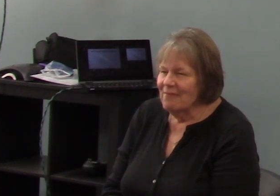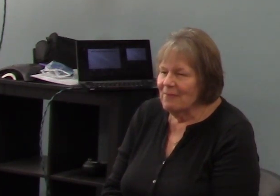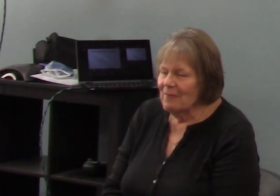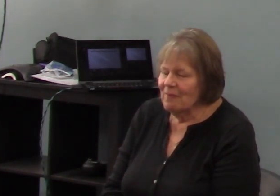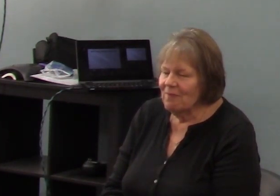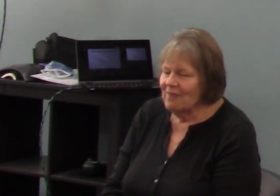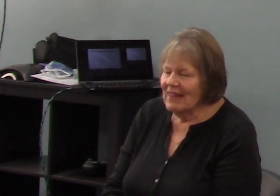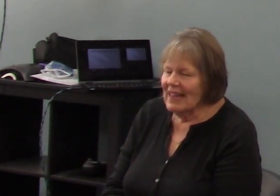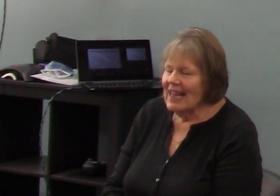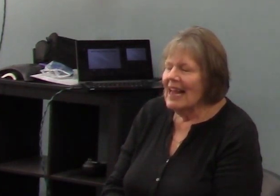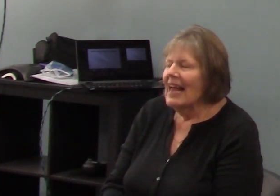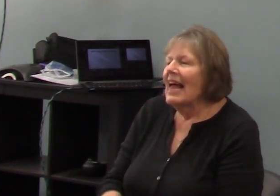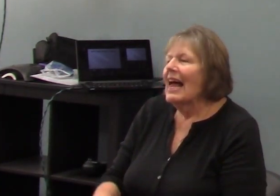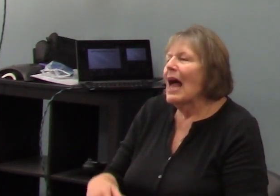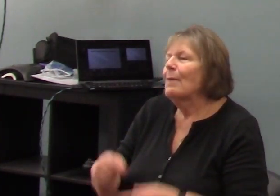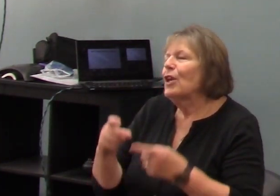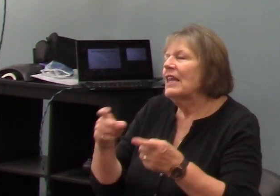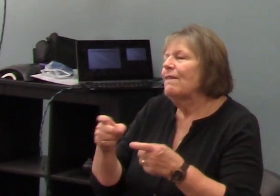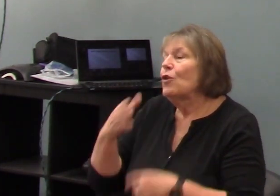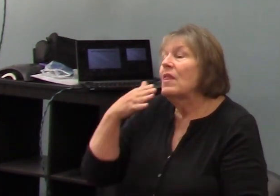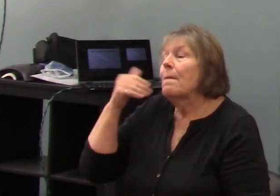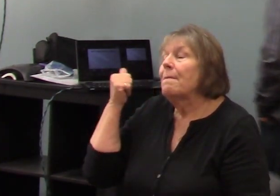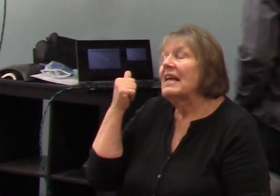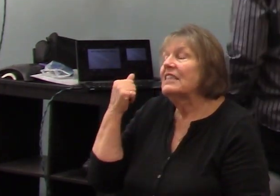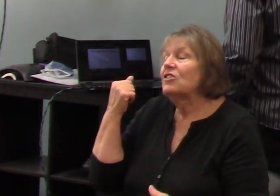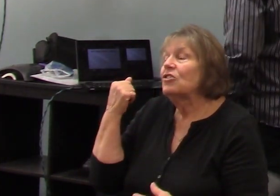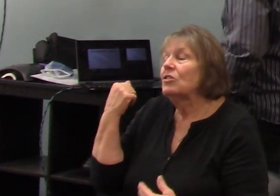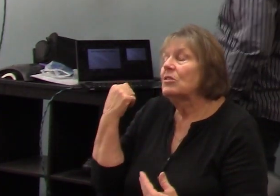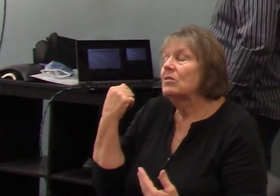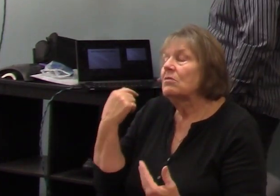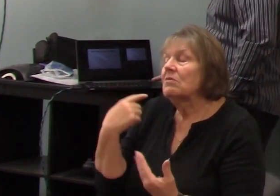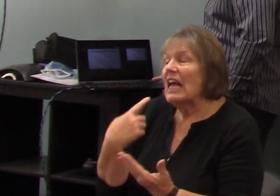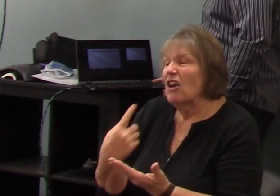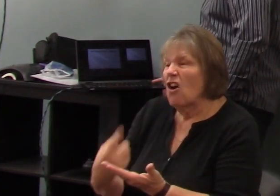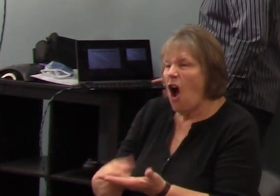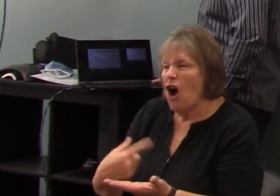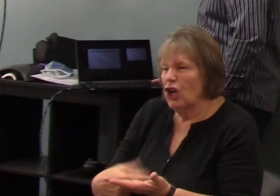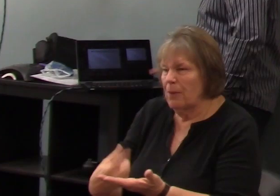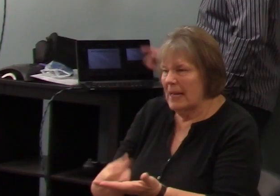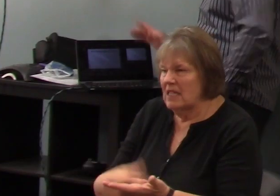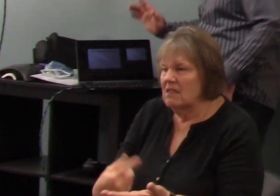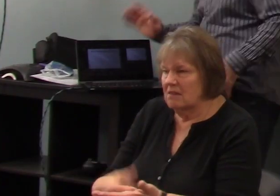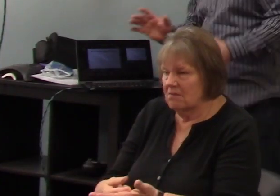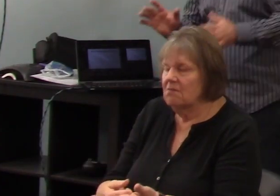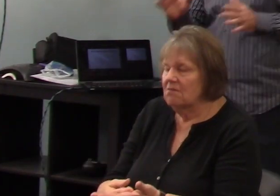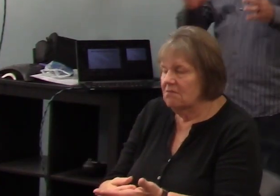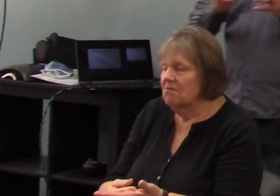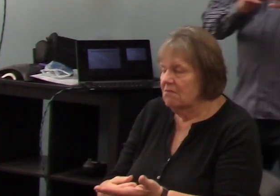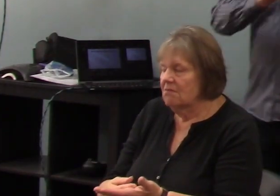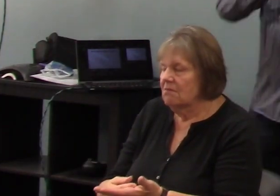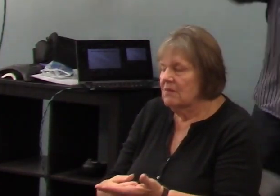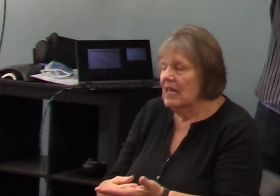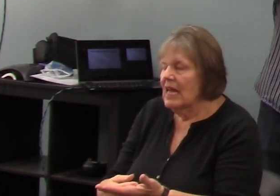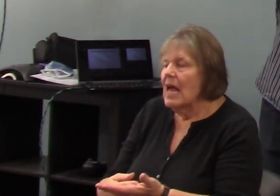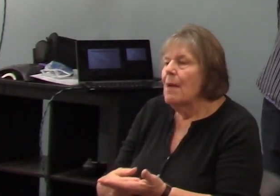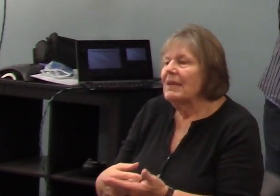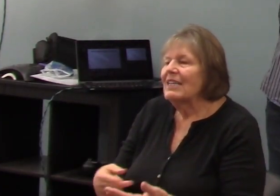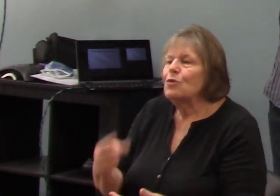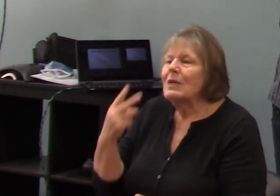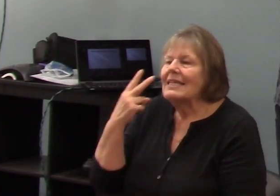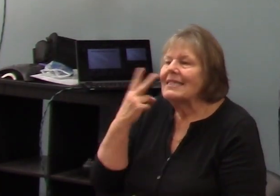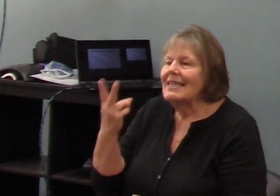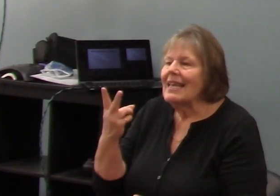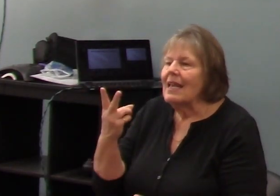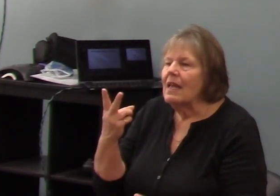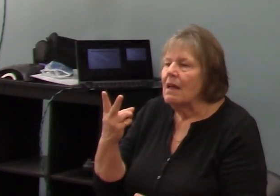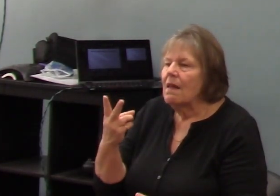Let me give you the best counterpoint for inflation, or for this, because what we see again are those cairns perfectly stacked